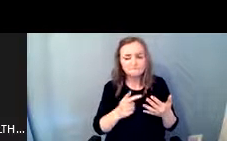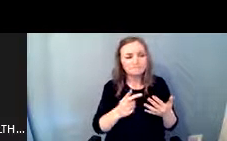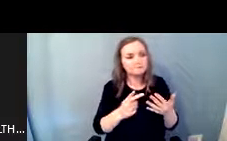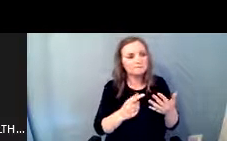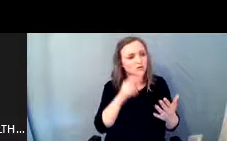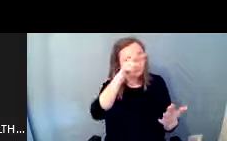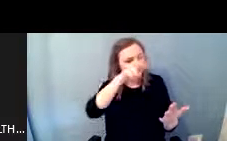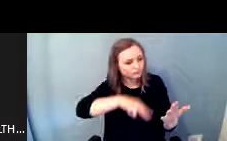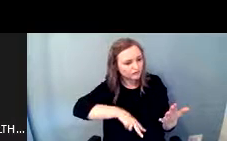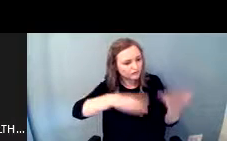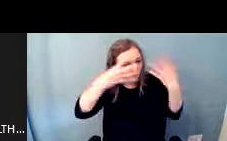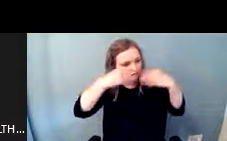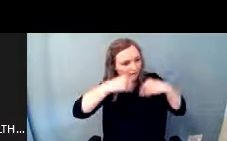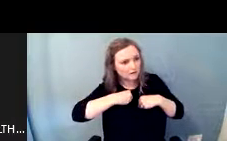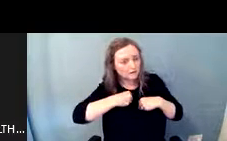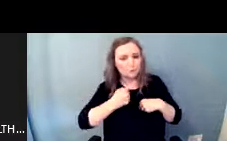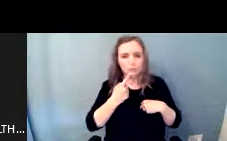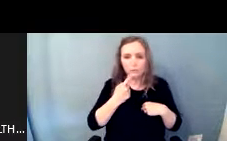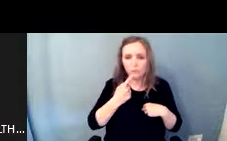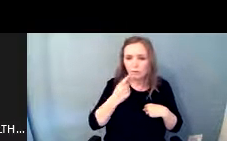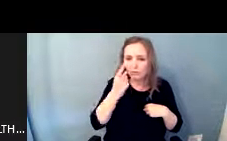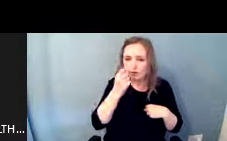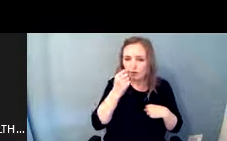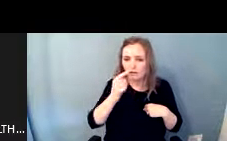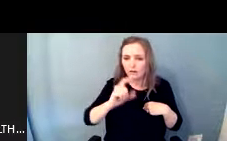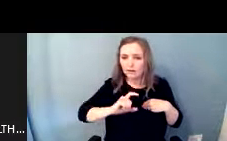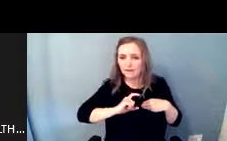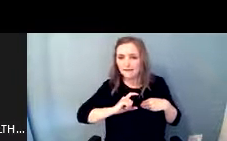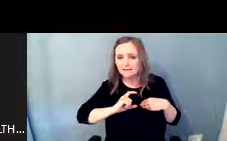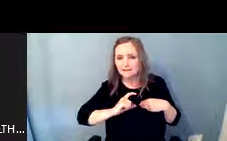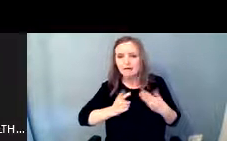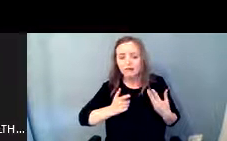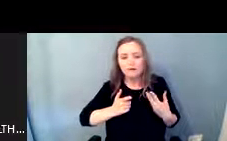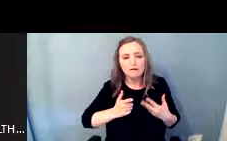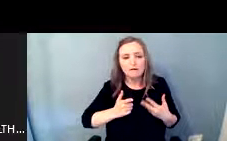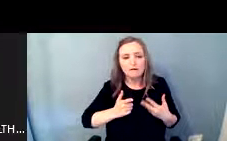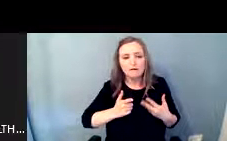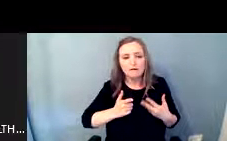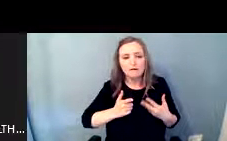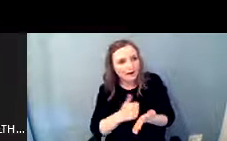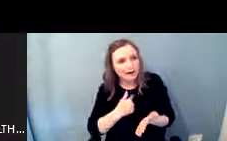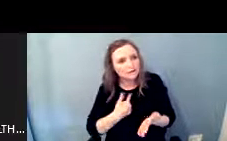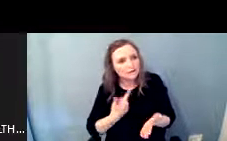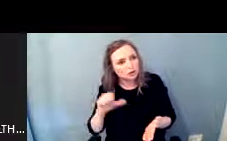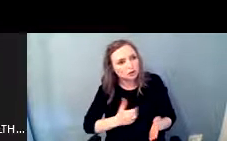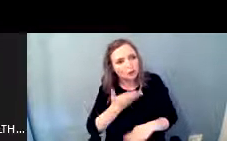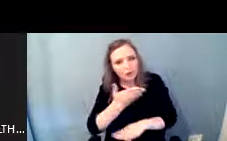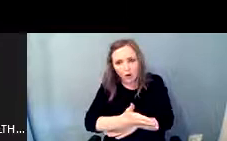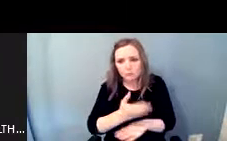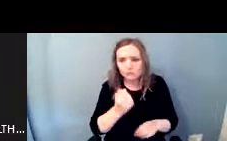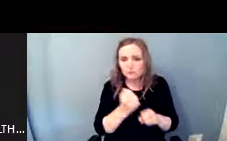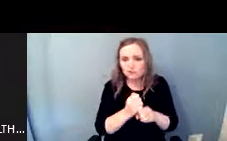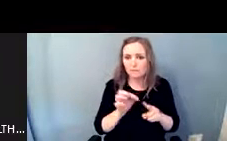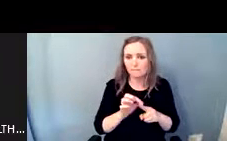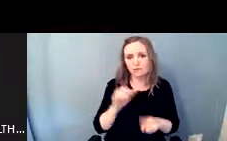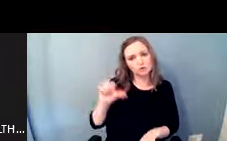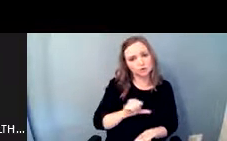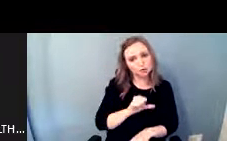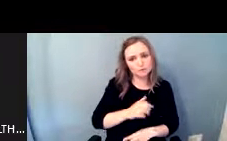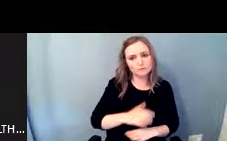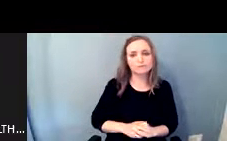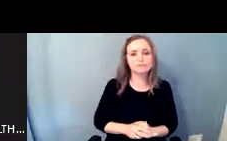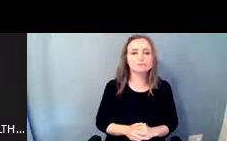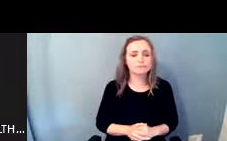could go to sort of almost double check whether they were right to worry about something. Can we have the next slide, please, Chloe?